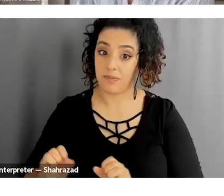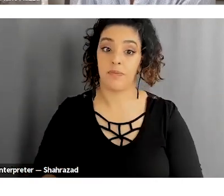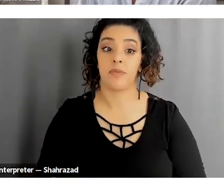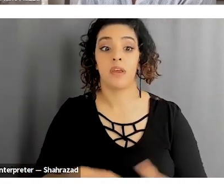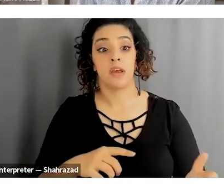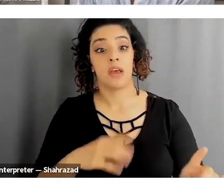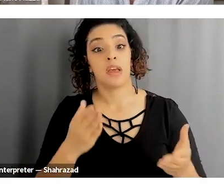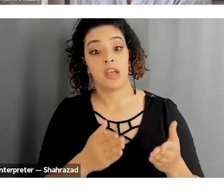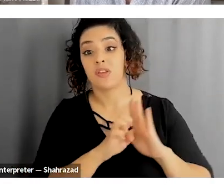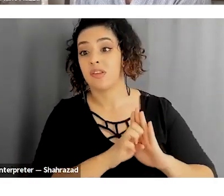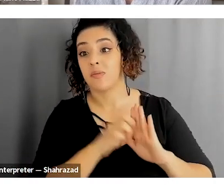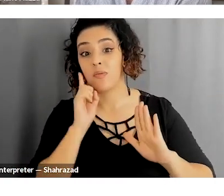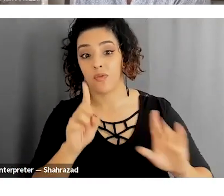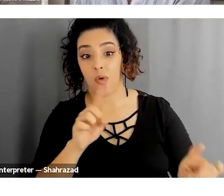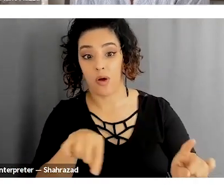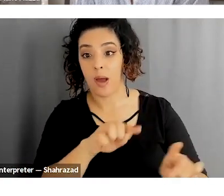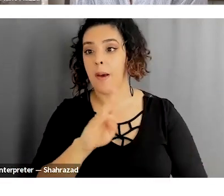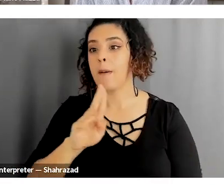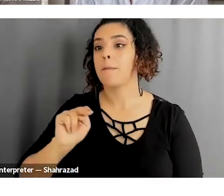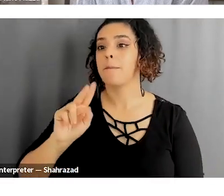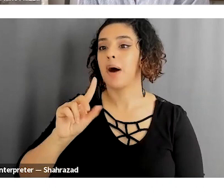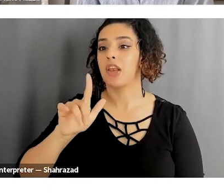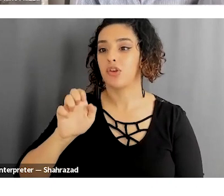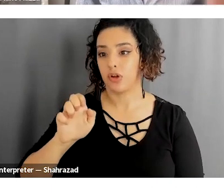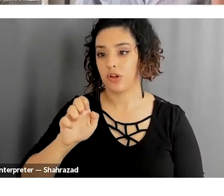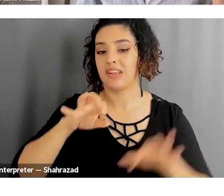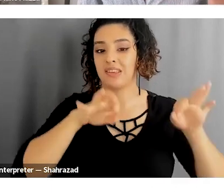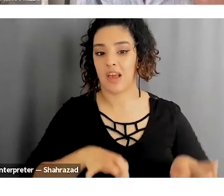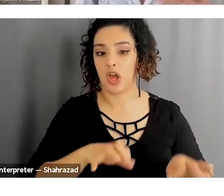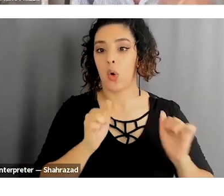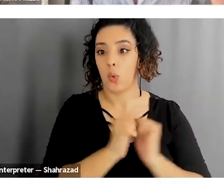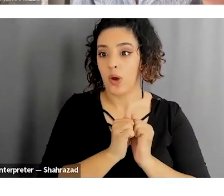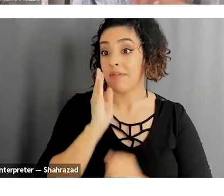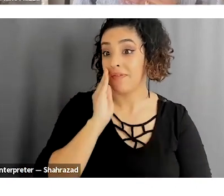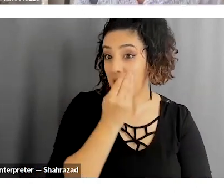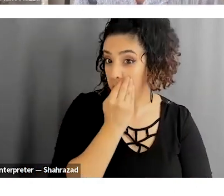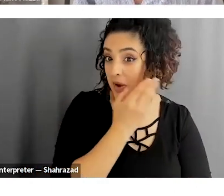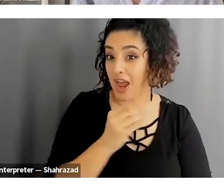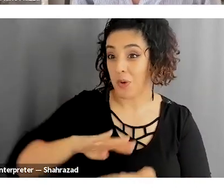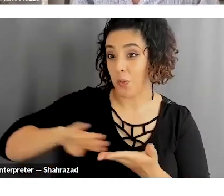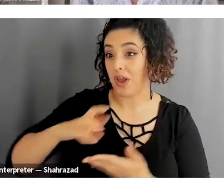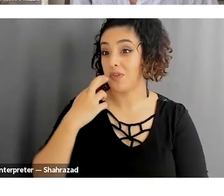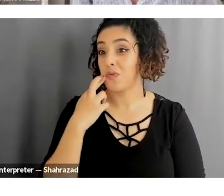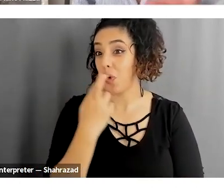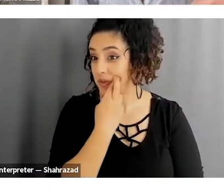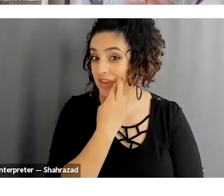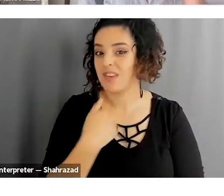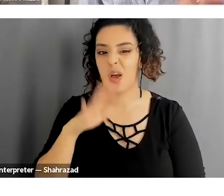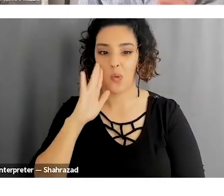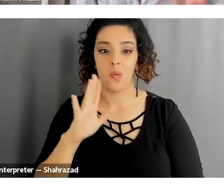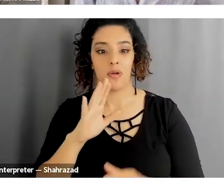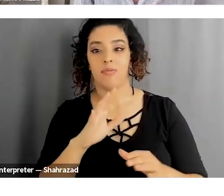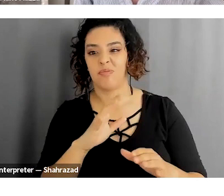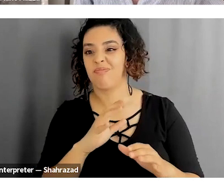This is an example of bundle dyeing. We did it with safflower and actually waste roses. And I'll talk a little bit more about that as I go on, but these are